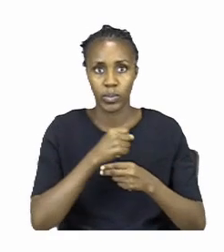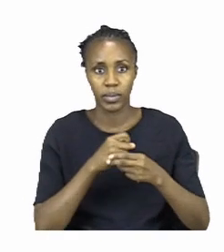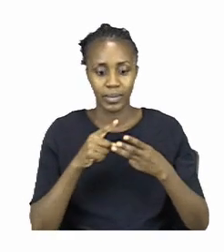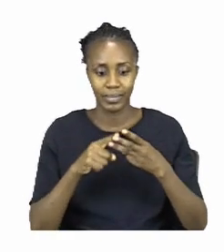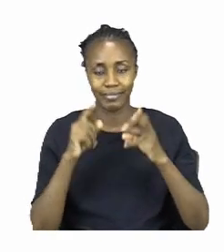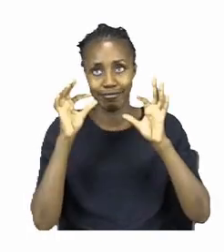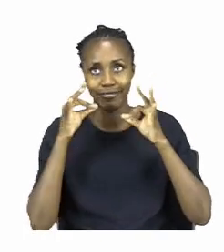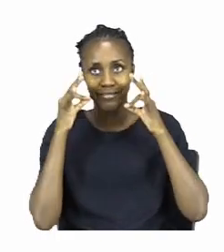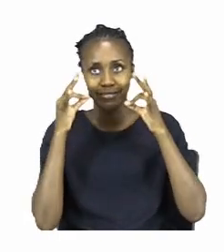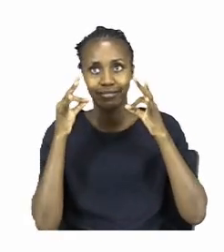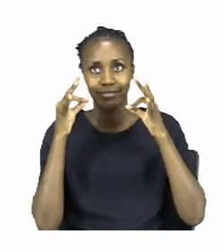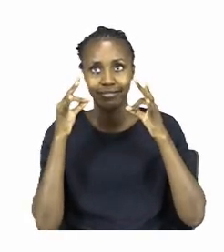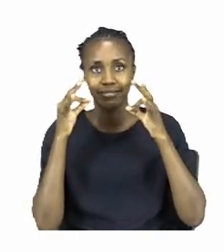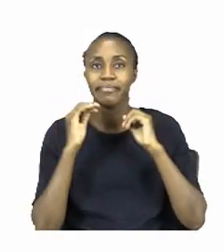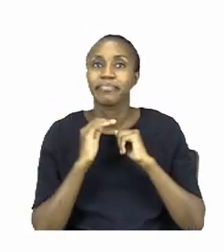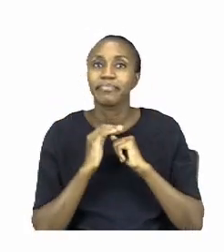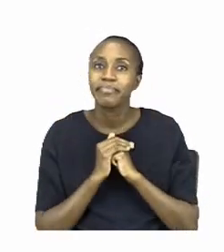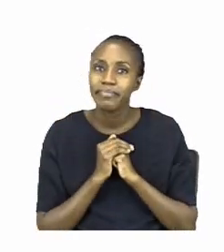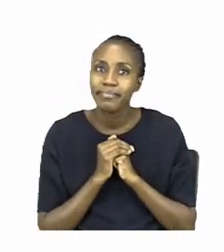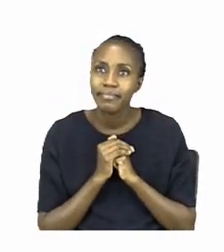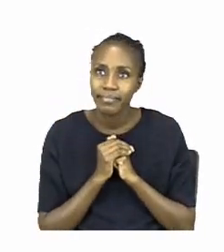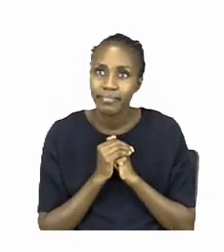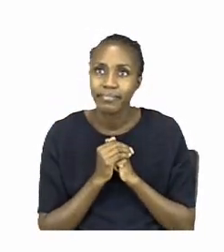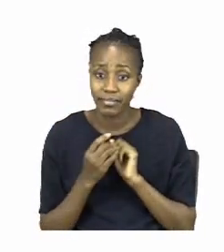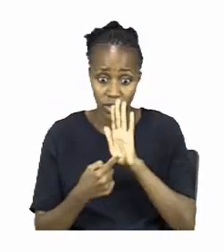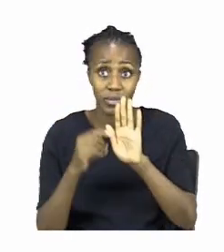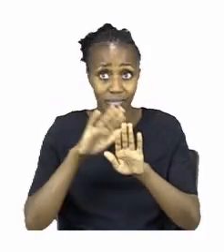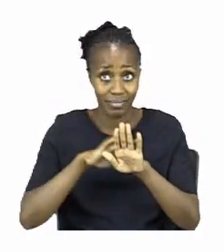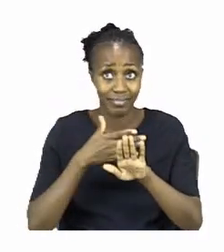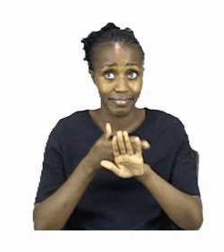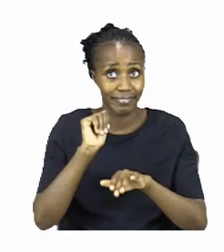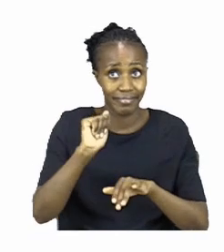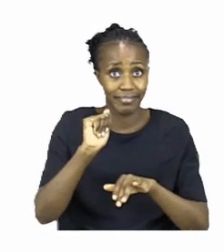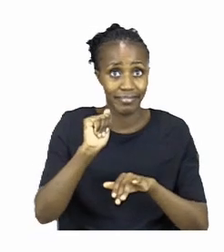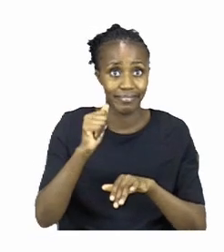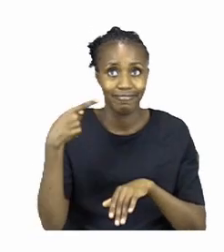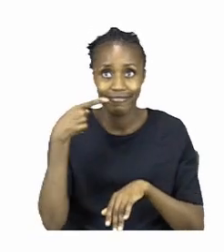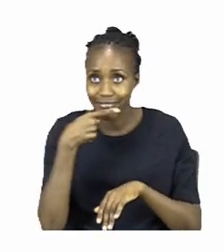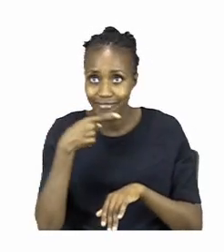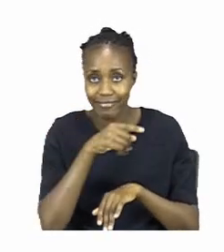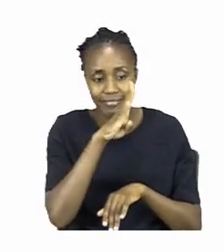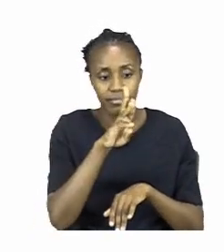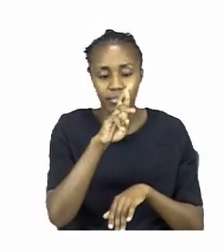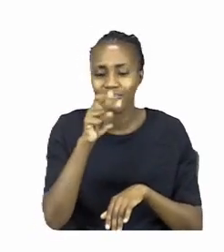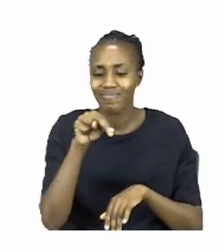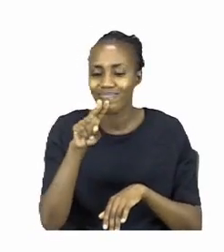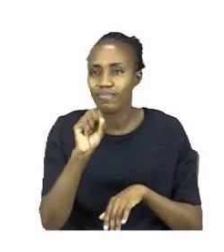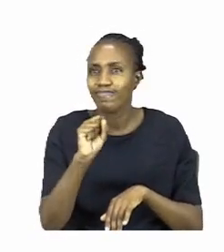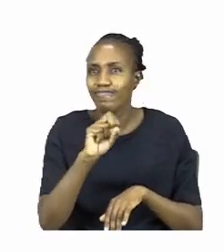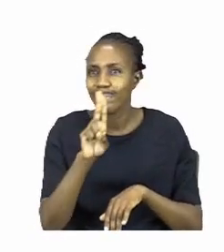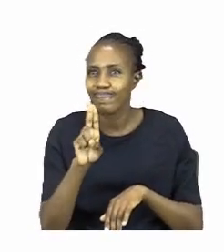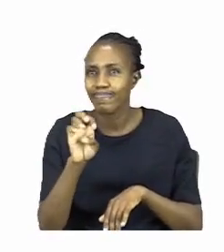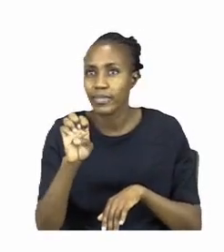and sings. Now let's quickly try A. That is the word brushes. Now on the